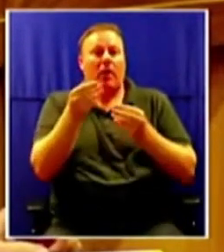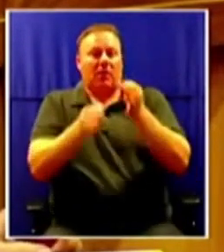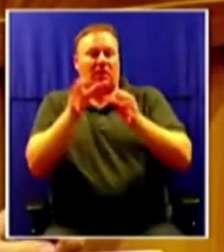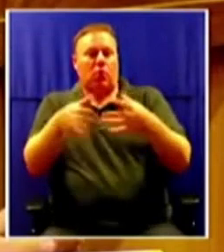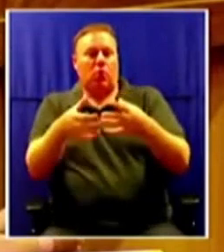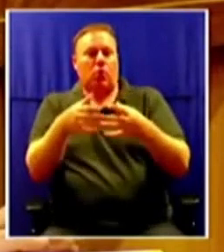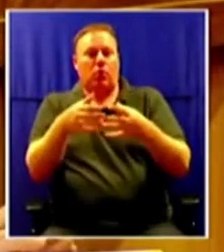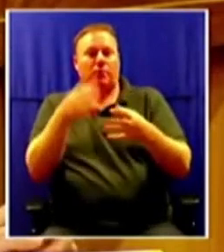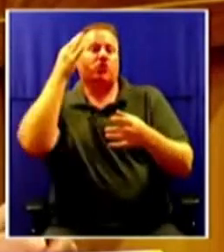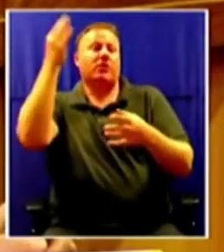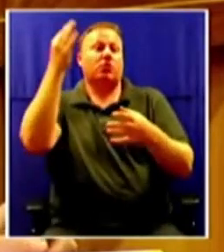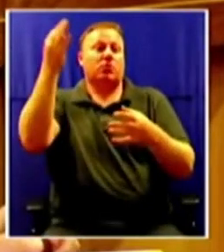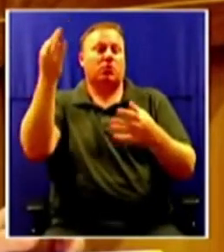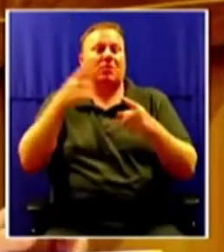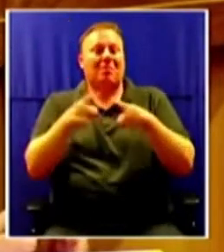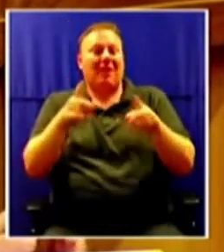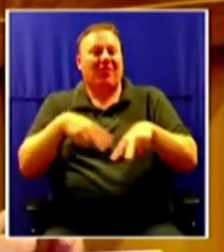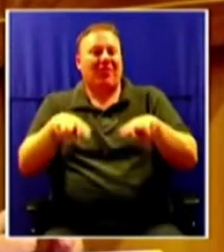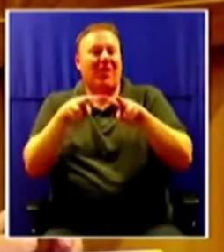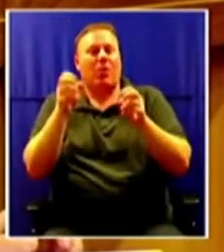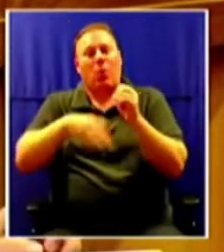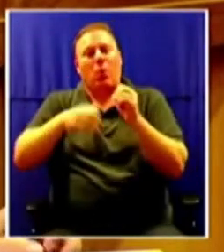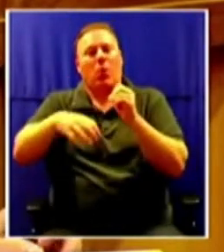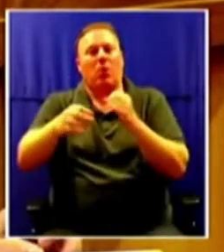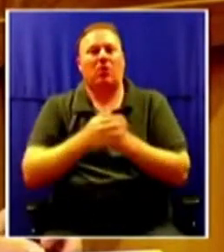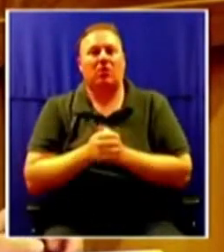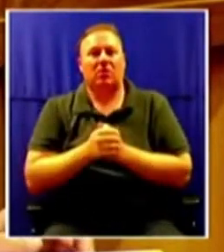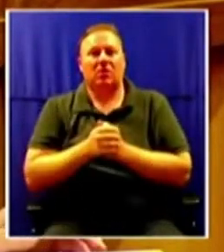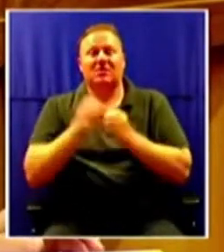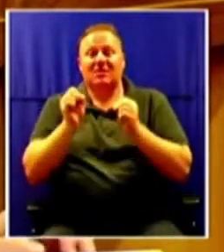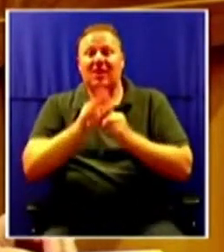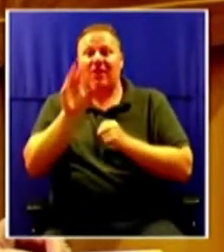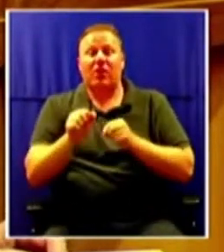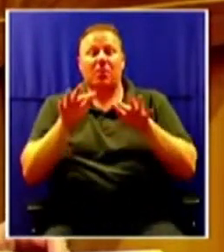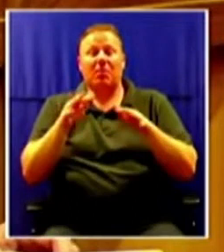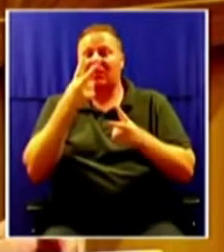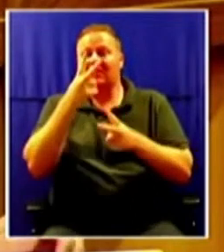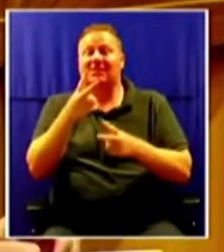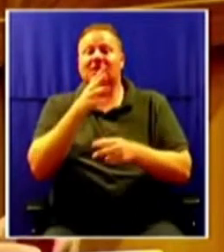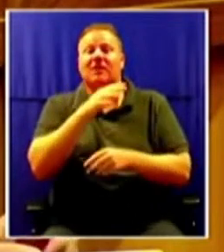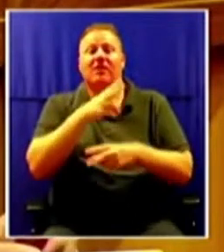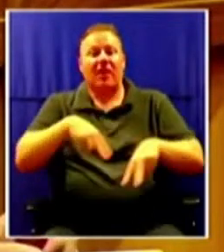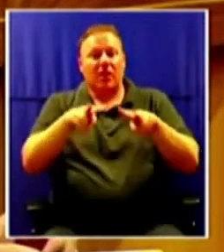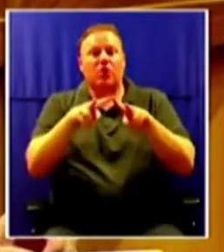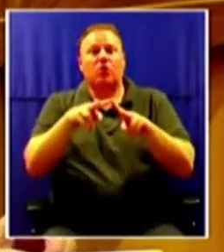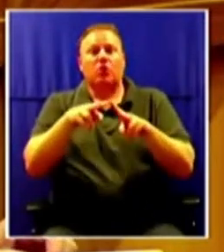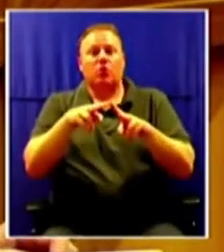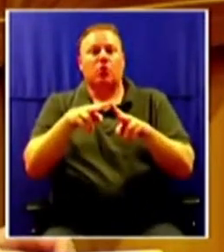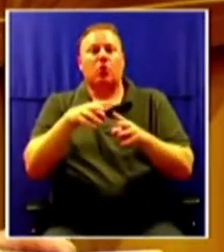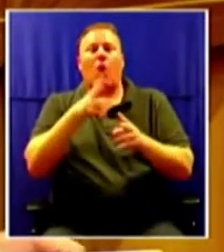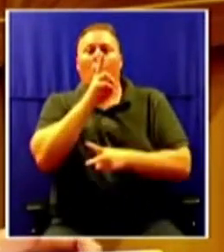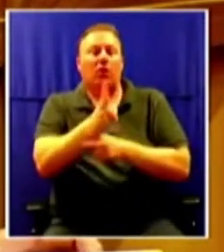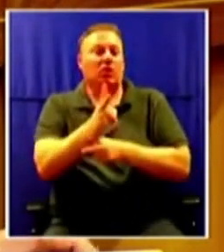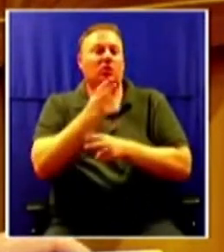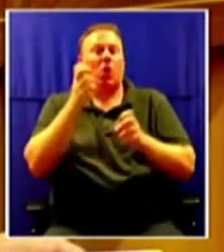South Africans are starting to see the value of a pragmatic, honest, hard-working government. They